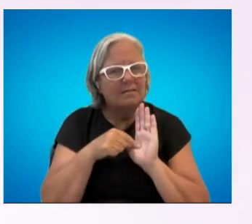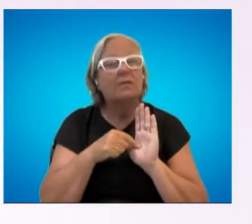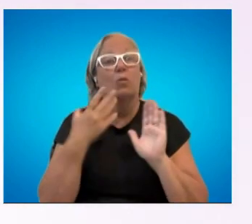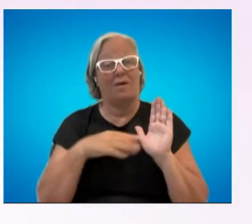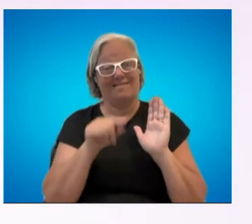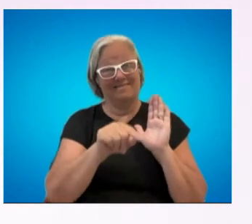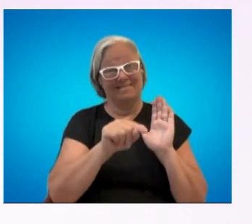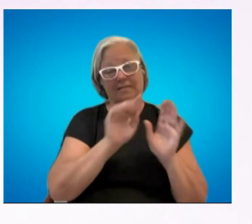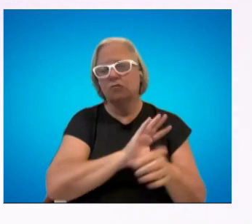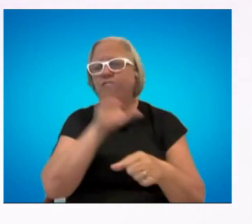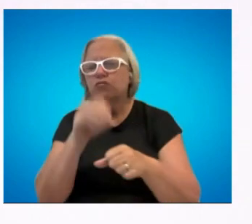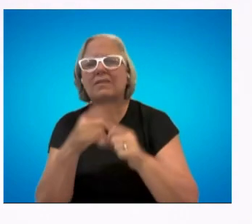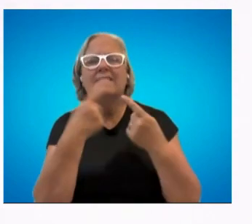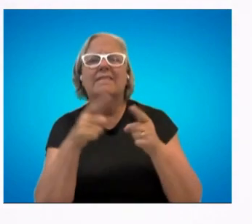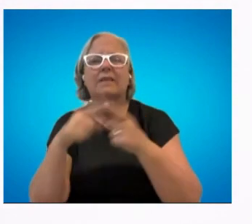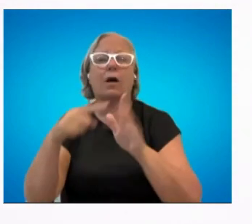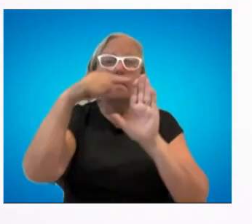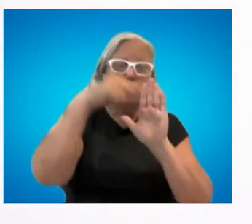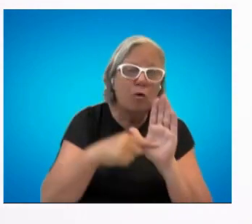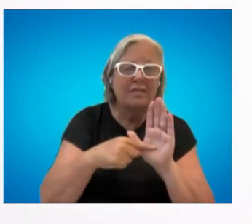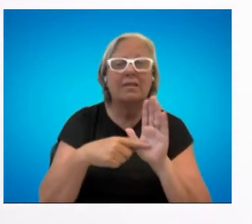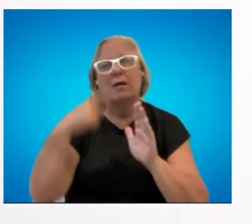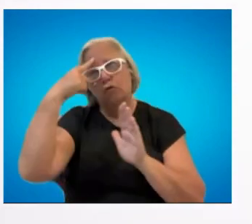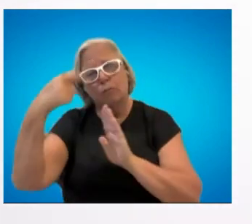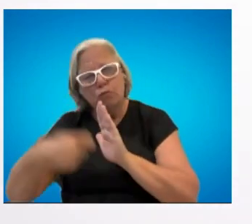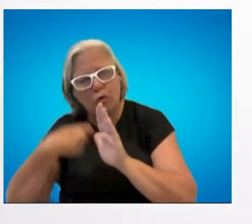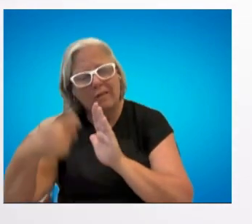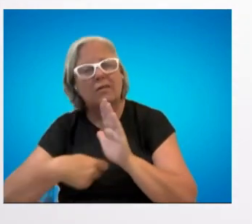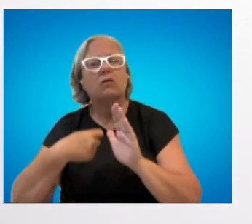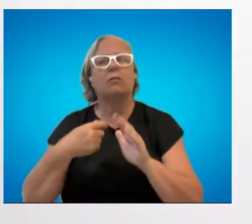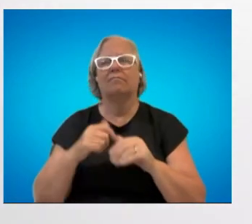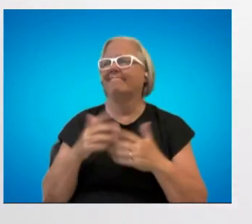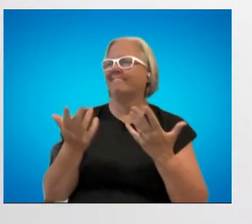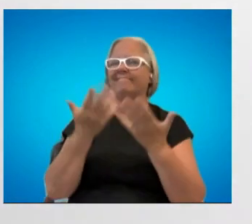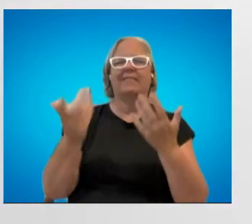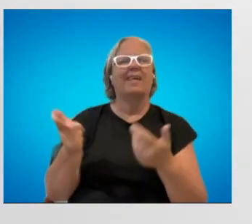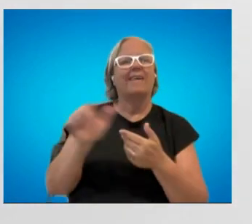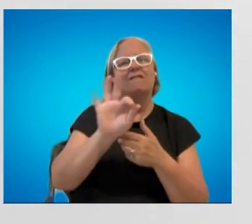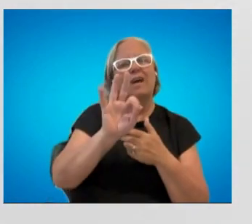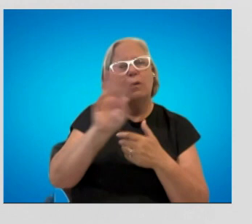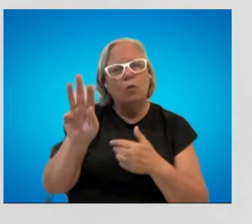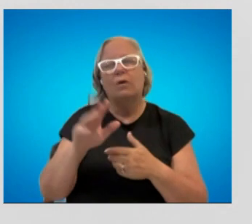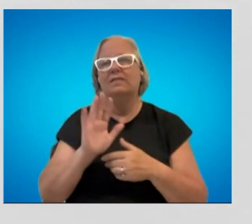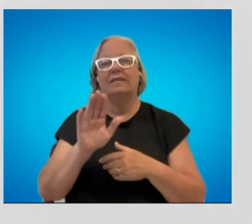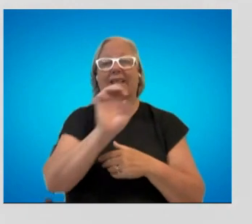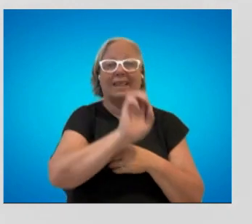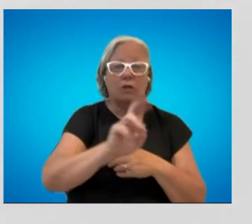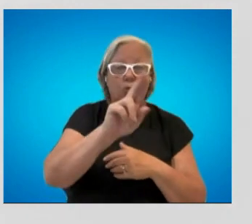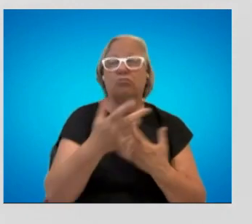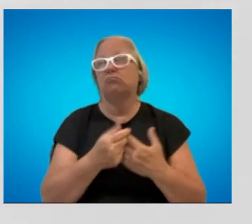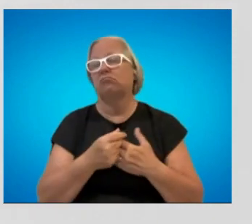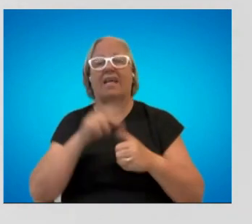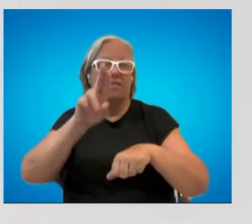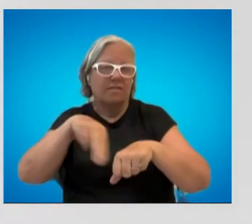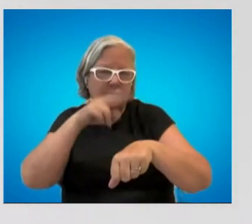policy initiatives and also frameworks, both at the EU and the national levels, and that we set the